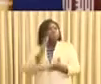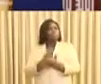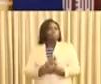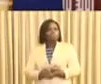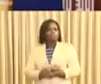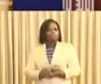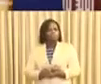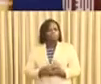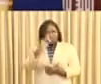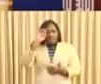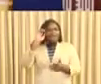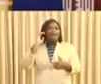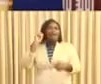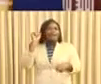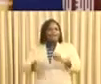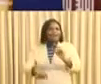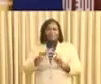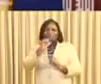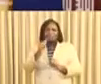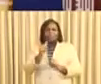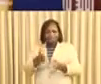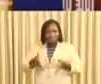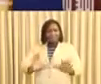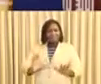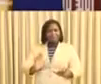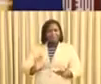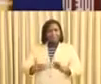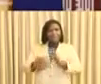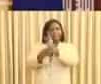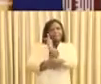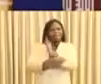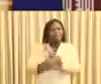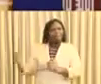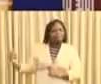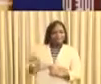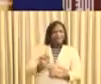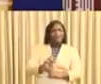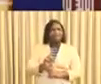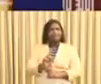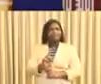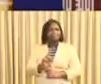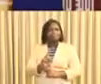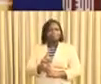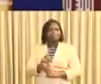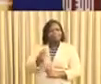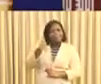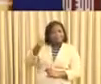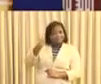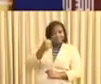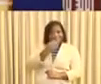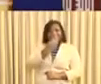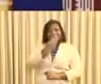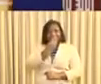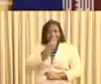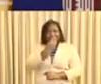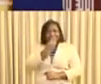few persons who are motivated by their own selfish money-making interests to